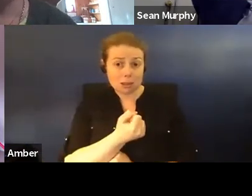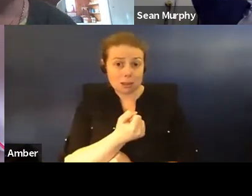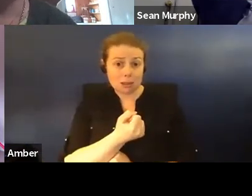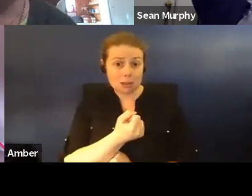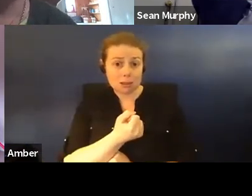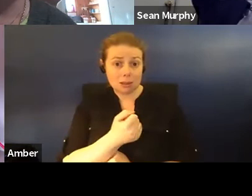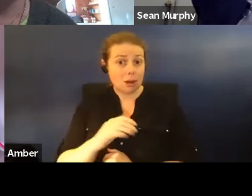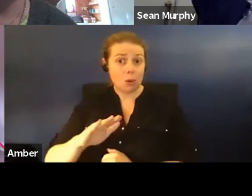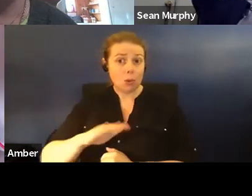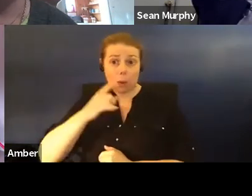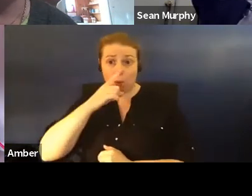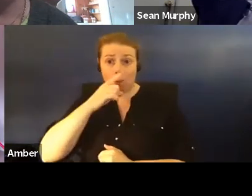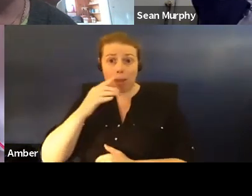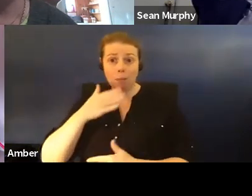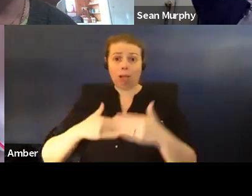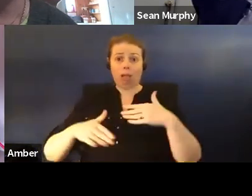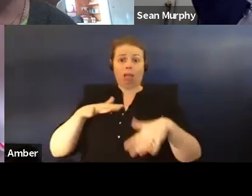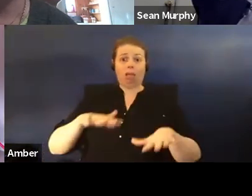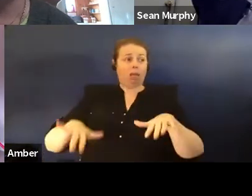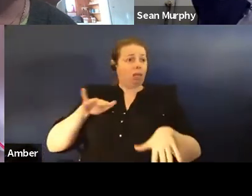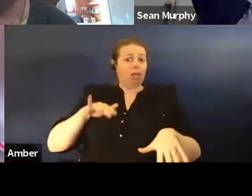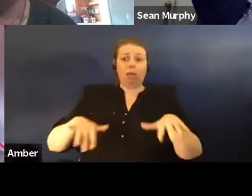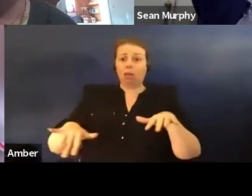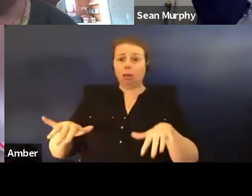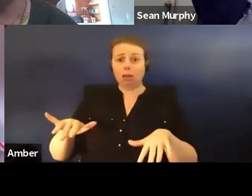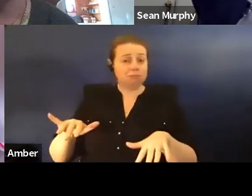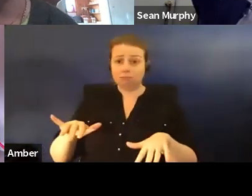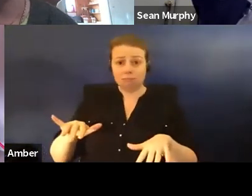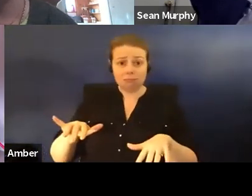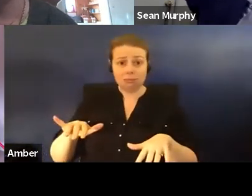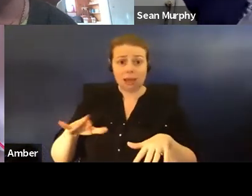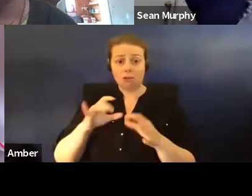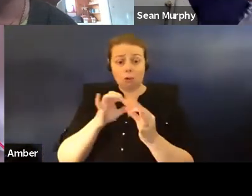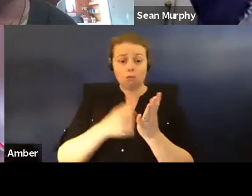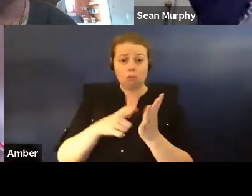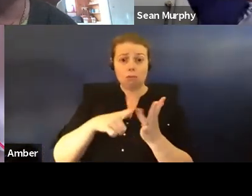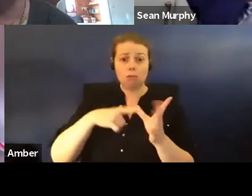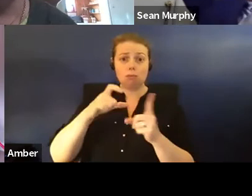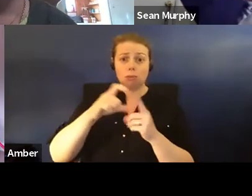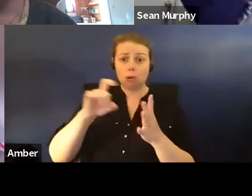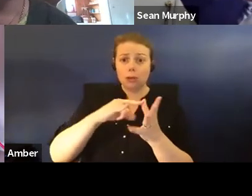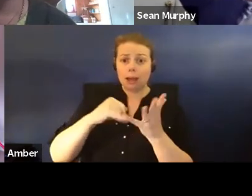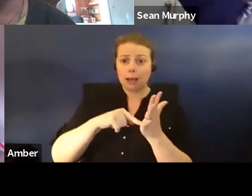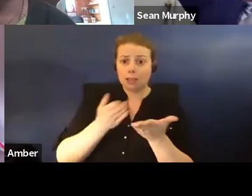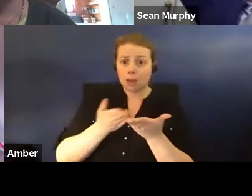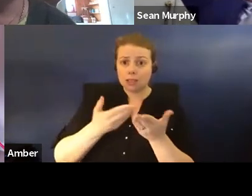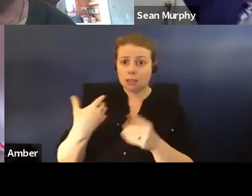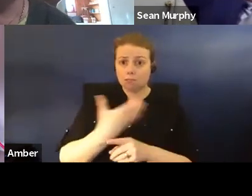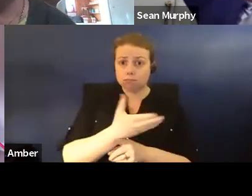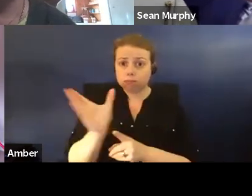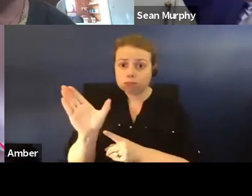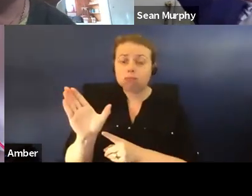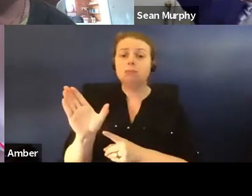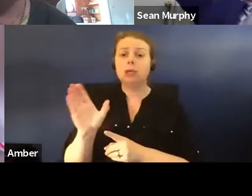want anyone to be left behind. And even in terms of broadcast services, which we're going to talk more about later, you know, if people,